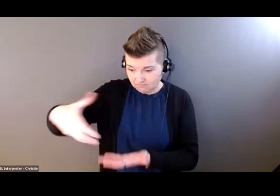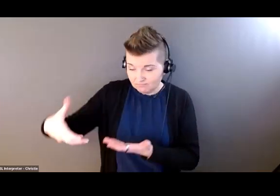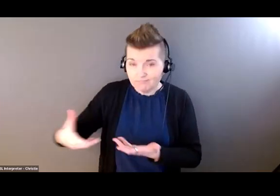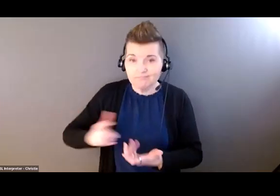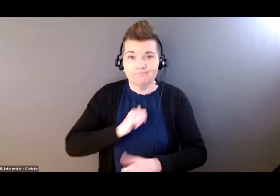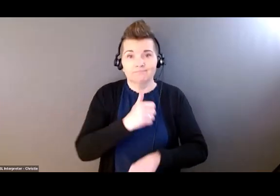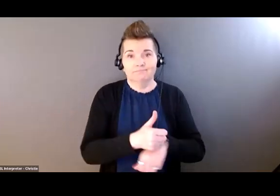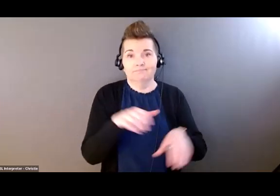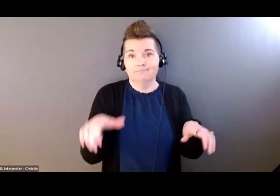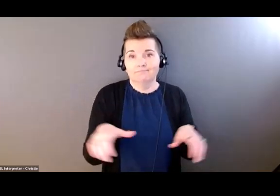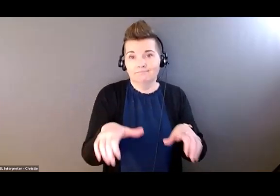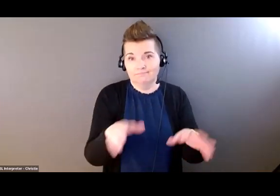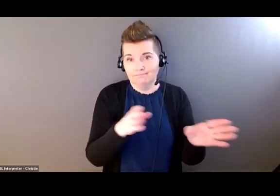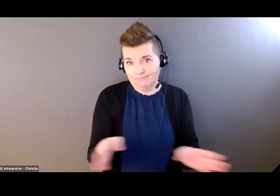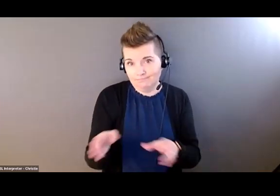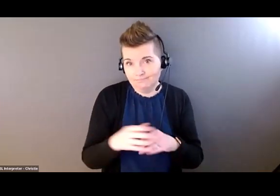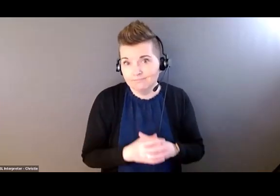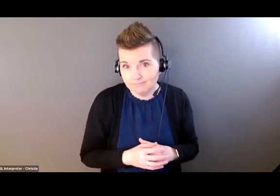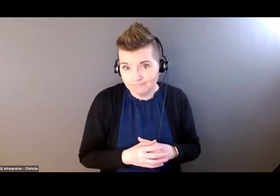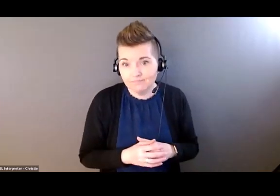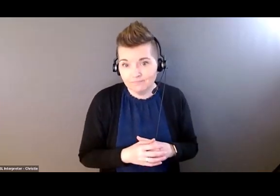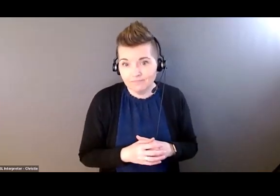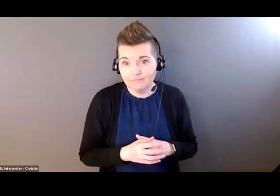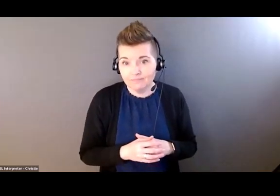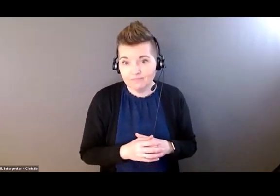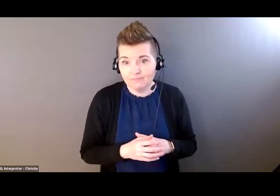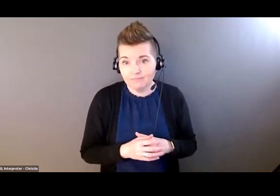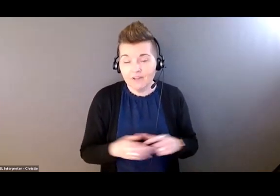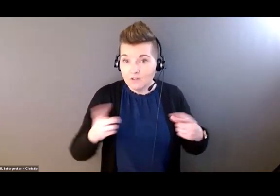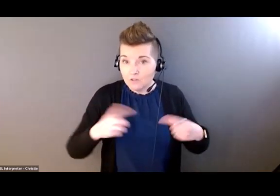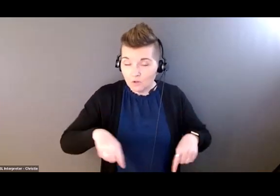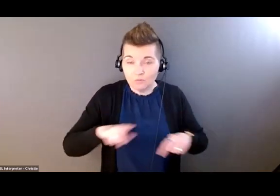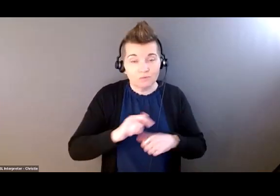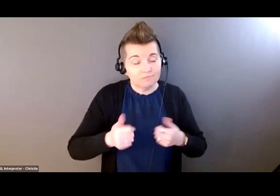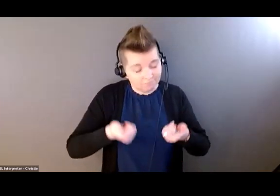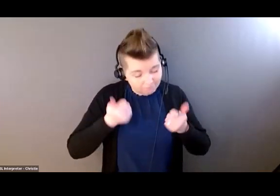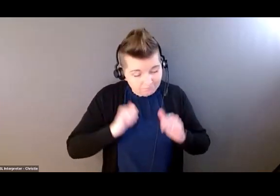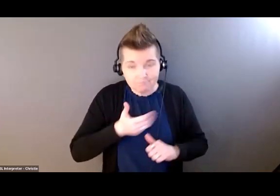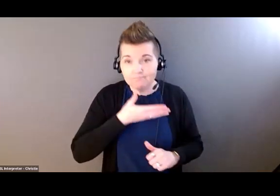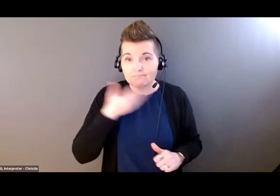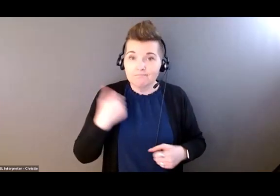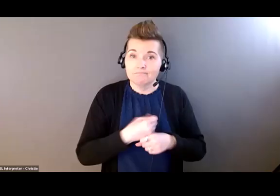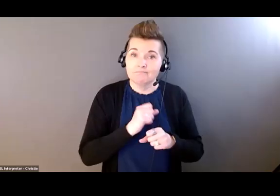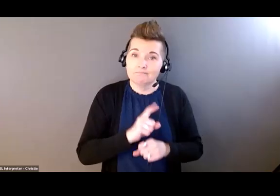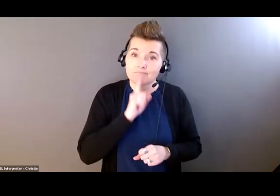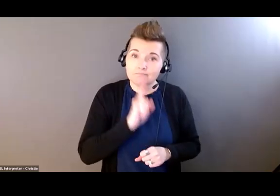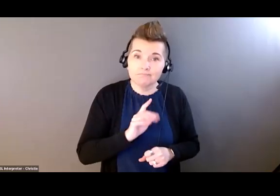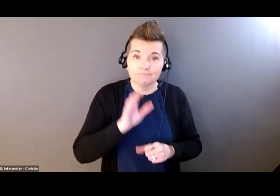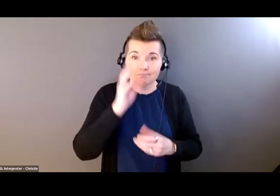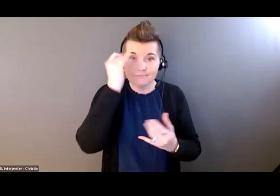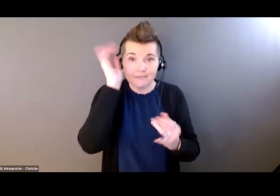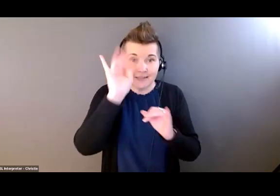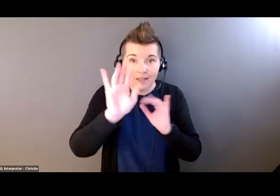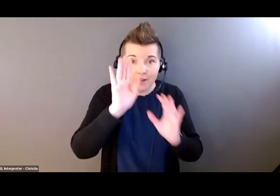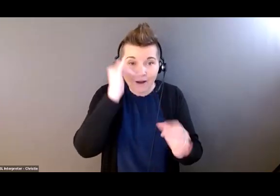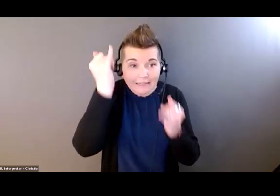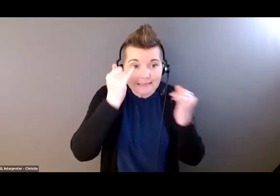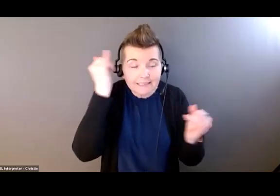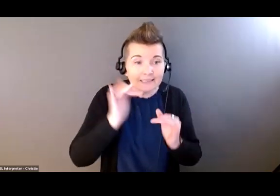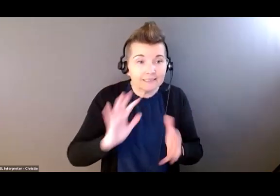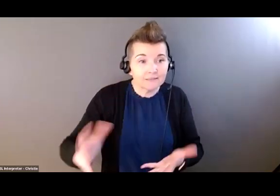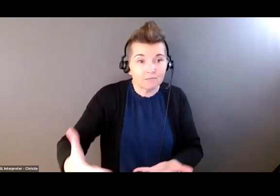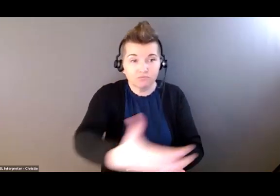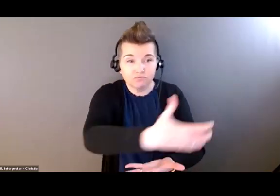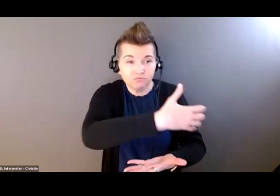safety, by whose account, by whose definition are we assuming